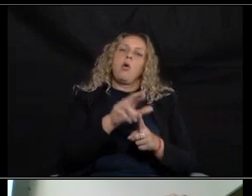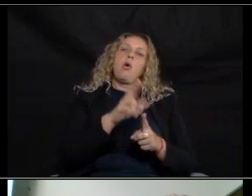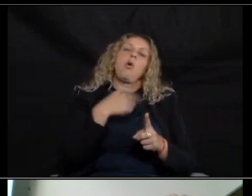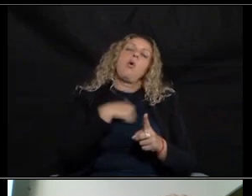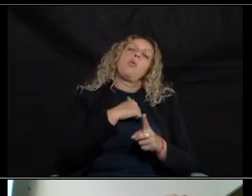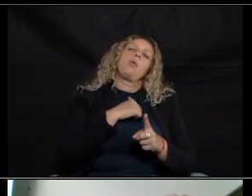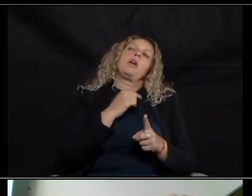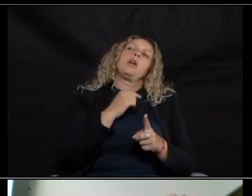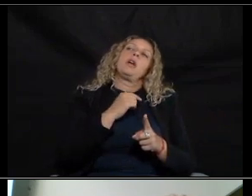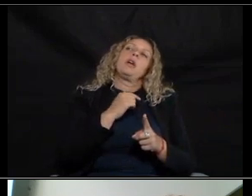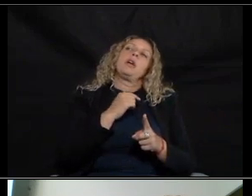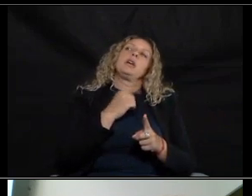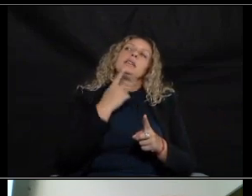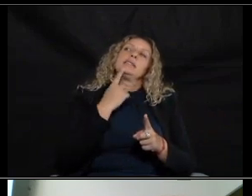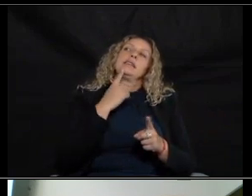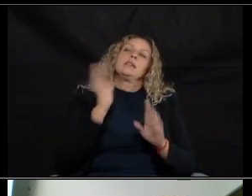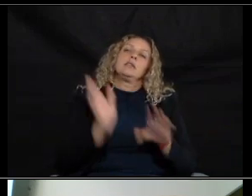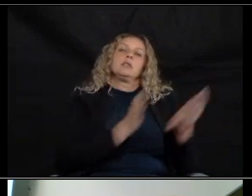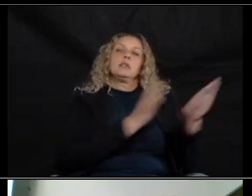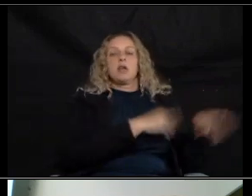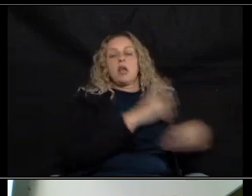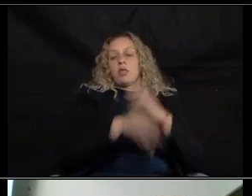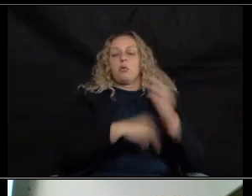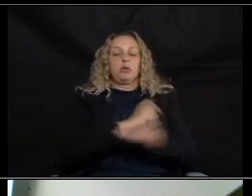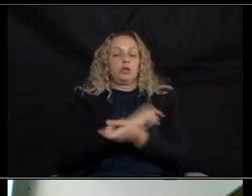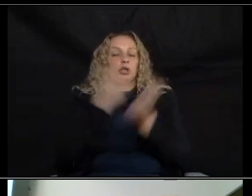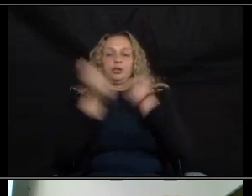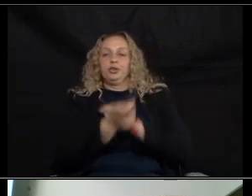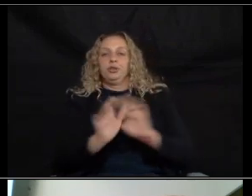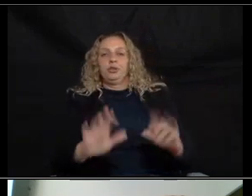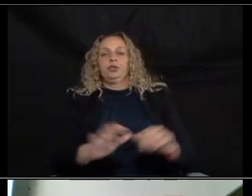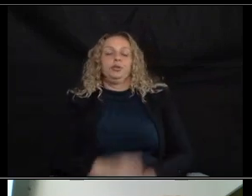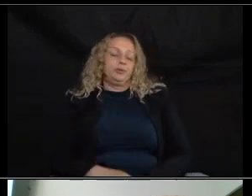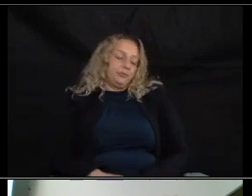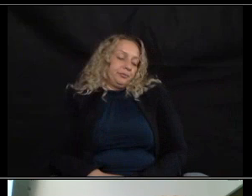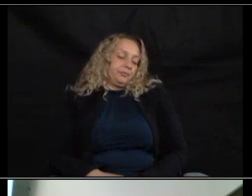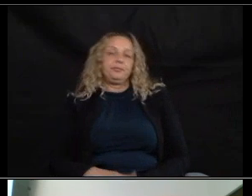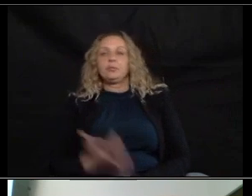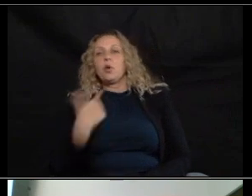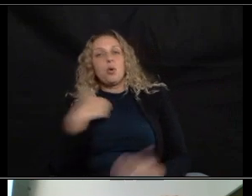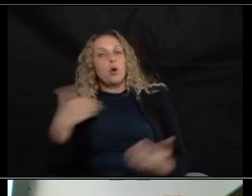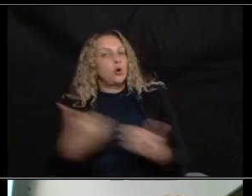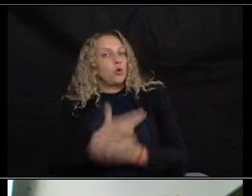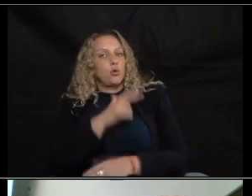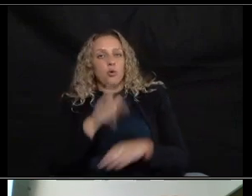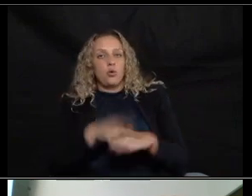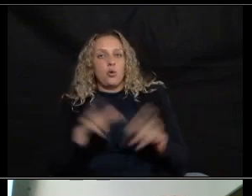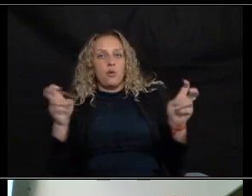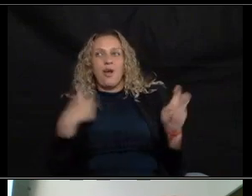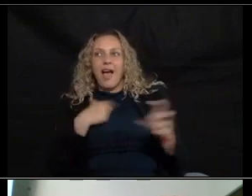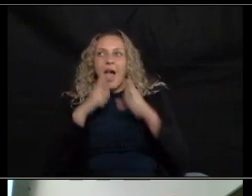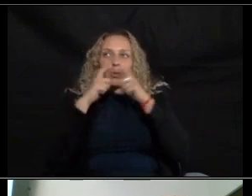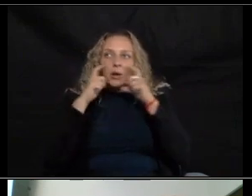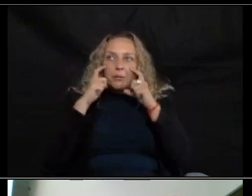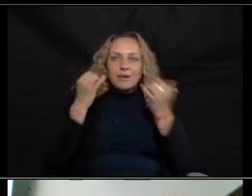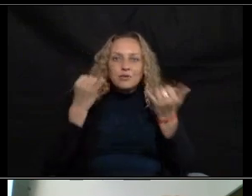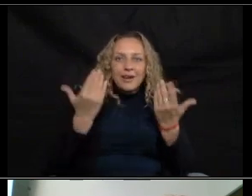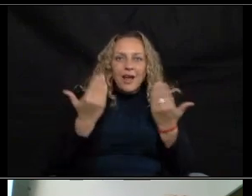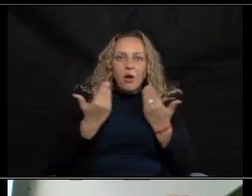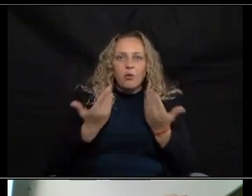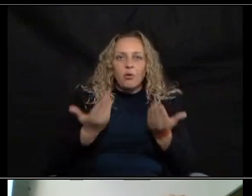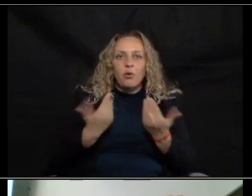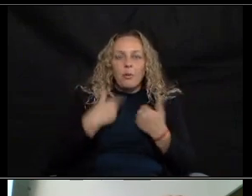to say, you know what, the world has changed. You know, we are in a new normal. I am wearing a mask right now